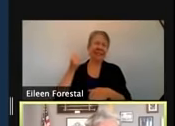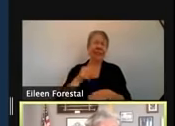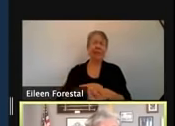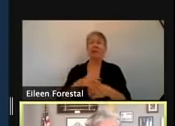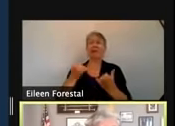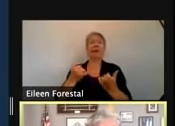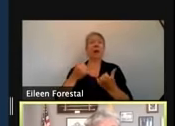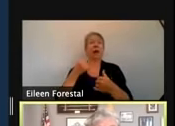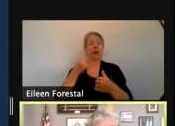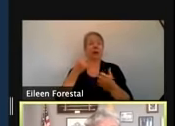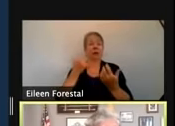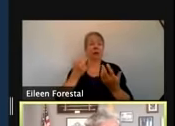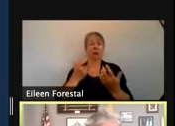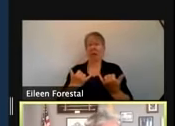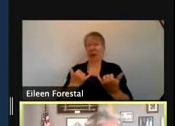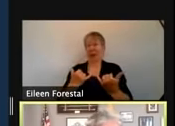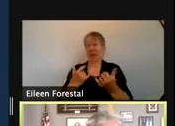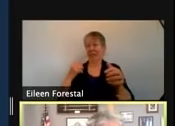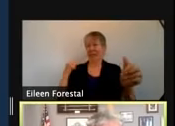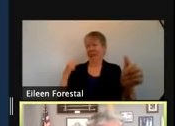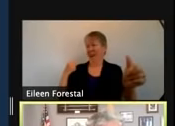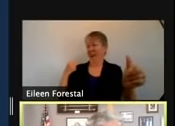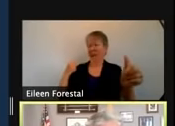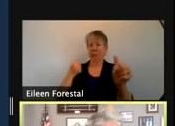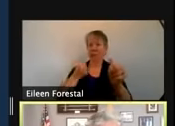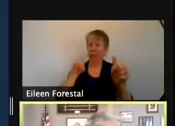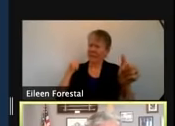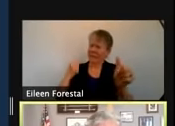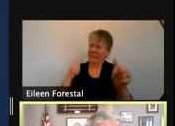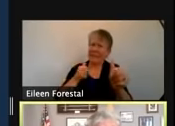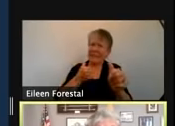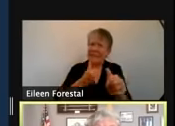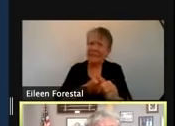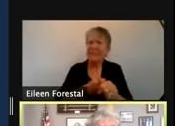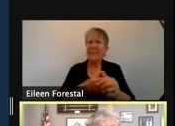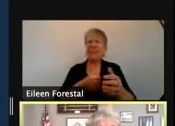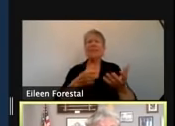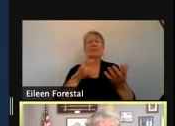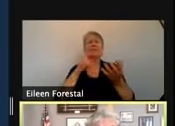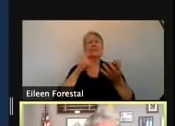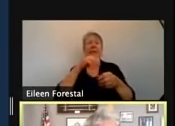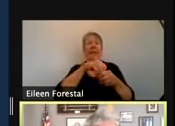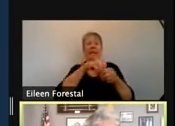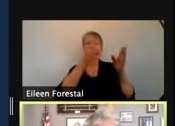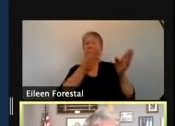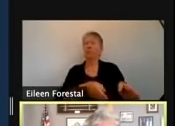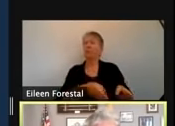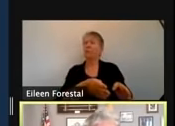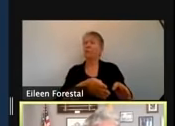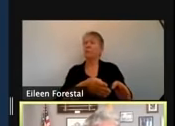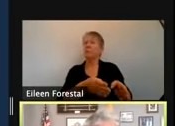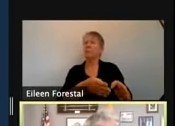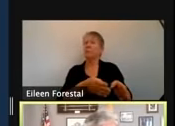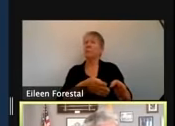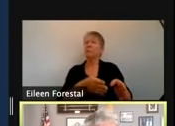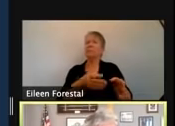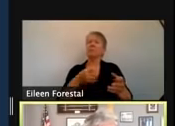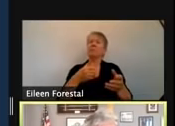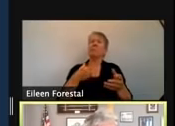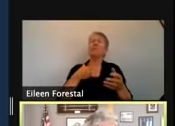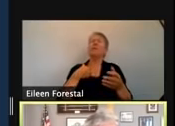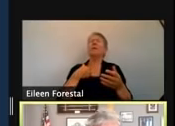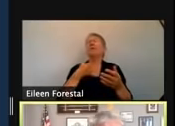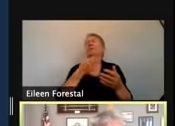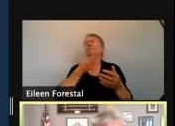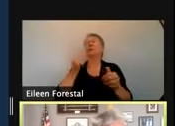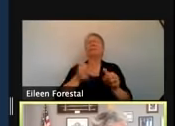person so that we can effectively move to appointments. In a massive series of IT projects, even more